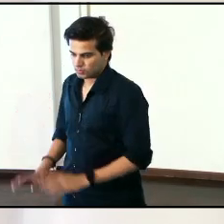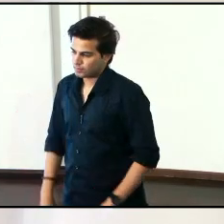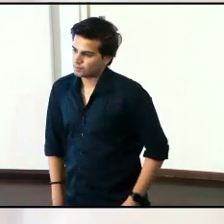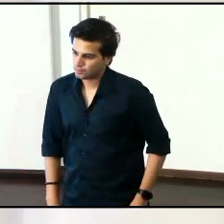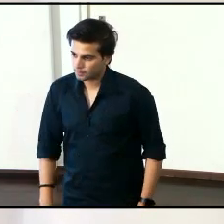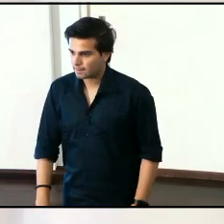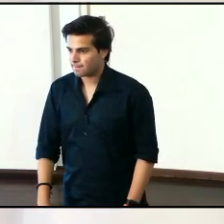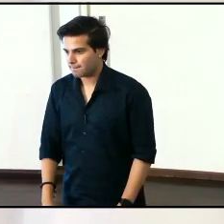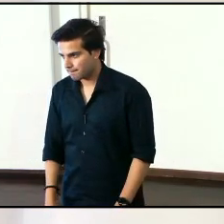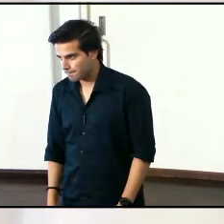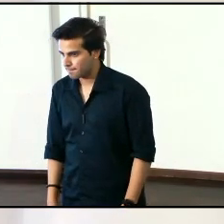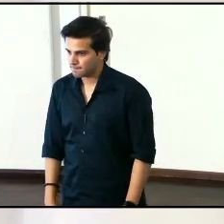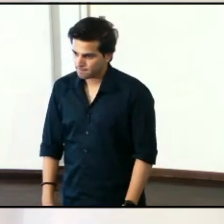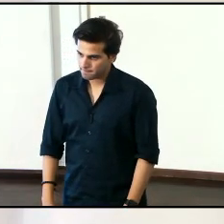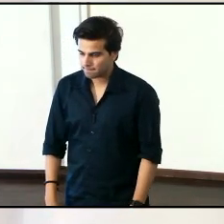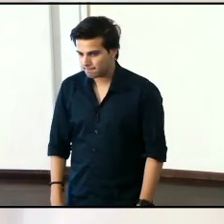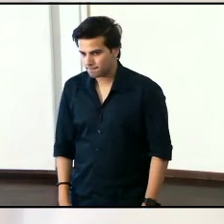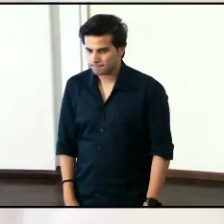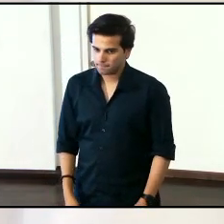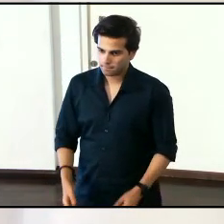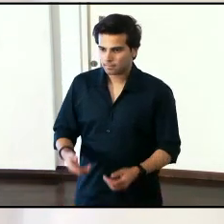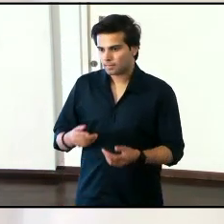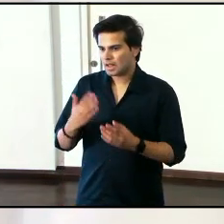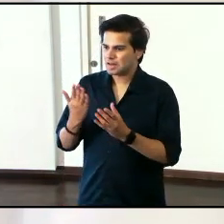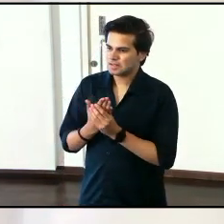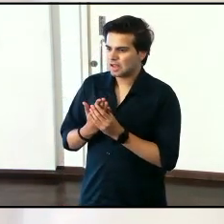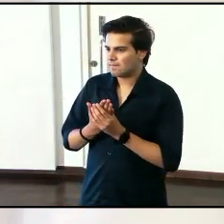So what is it about archiving?